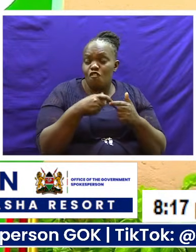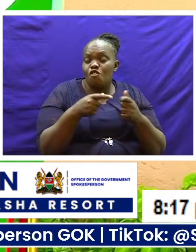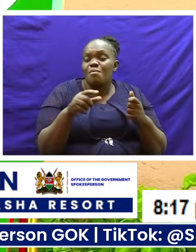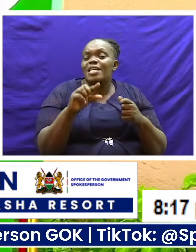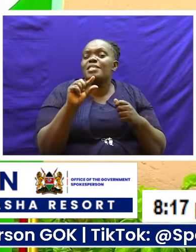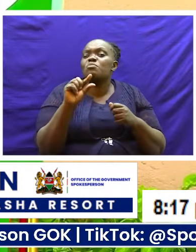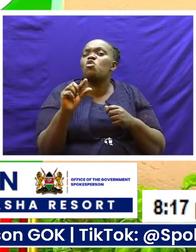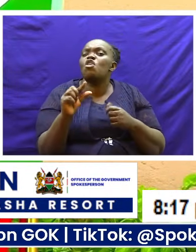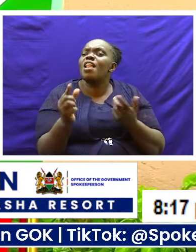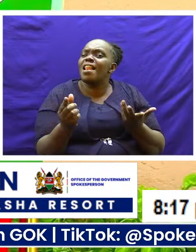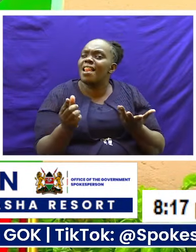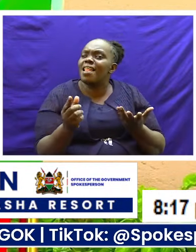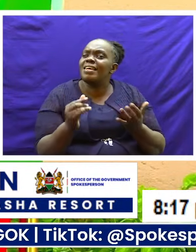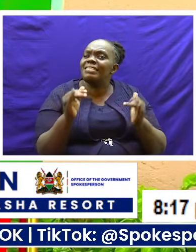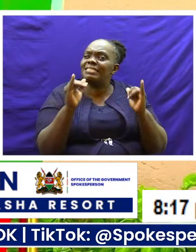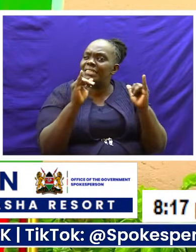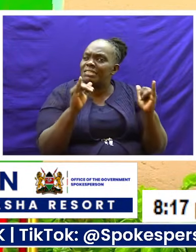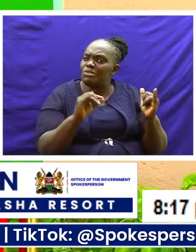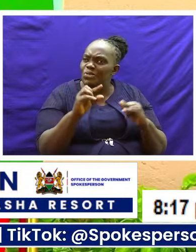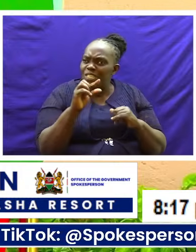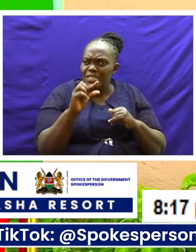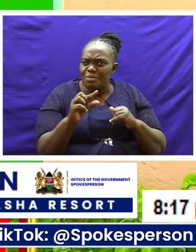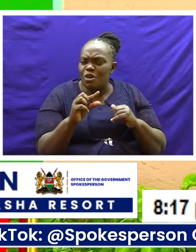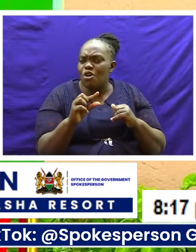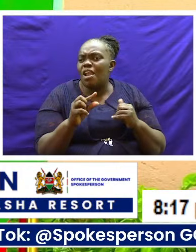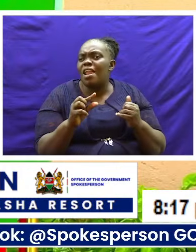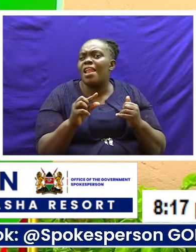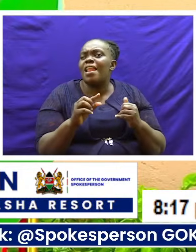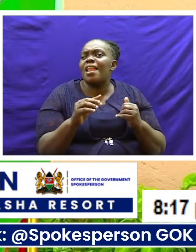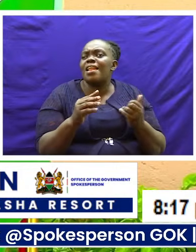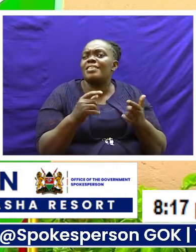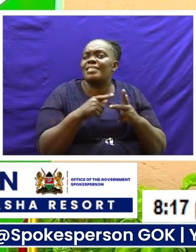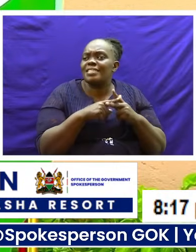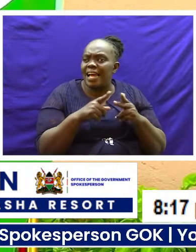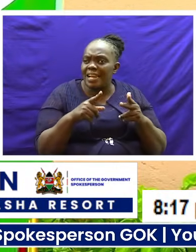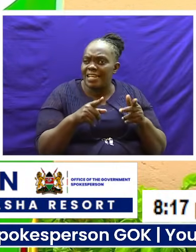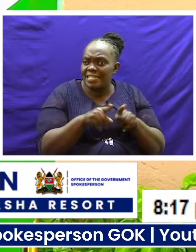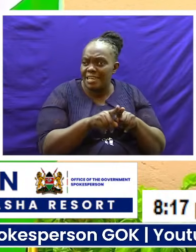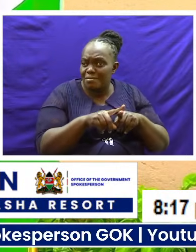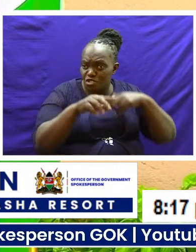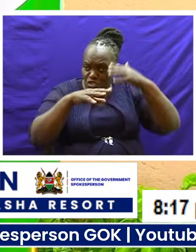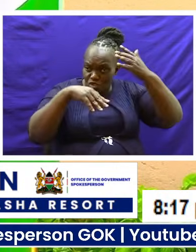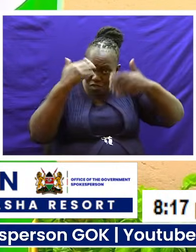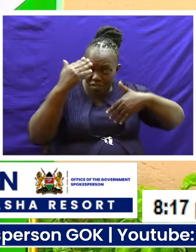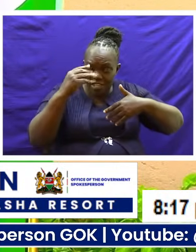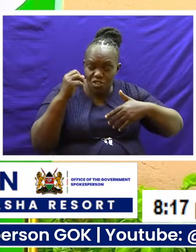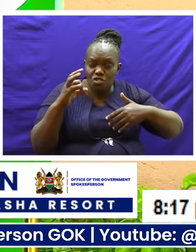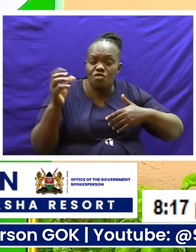small institution that started off at the University